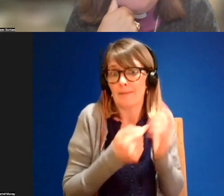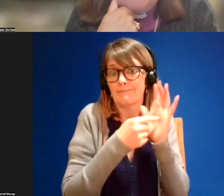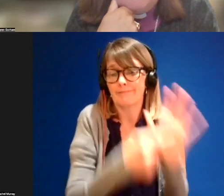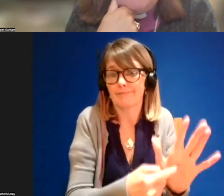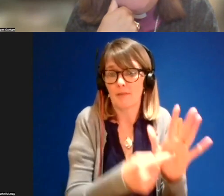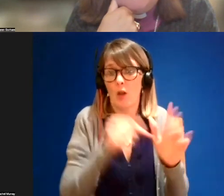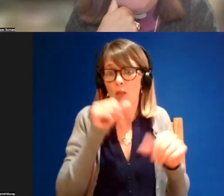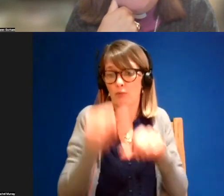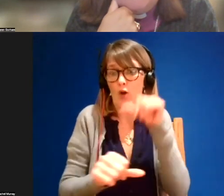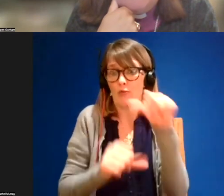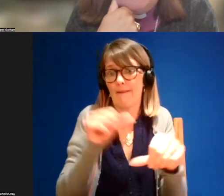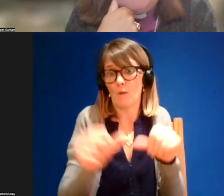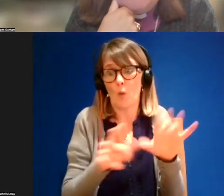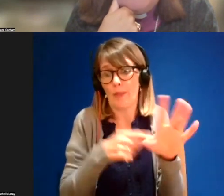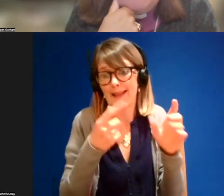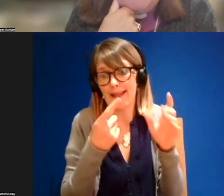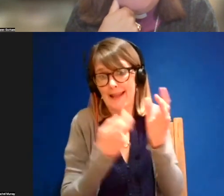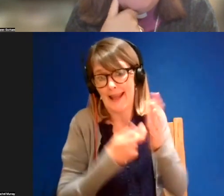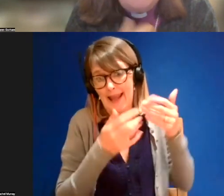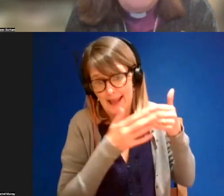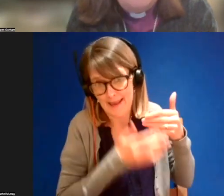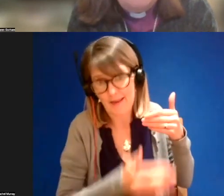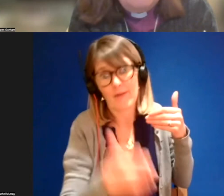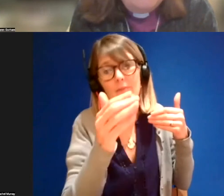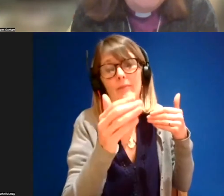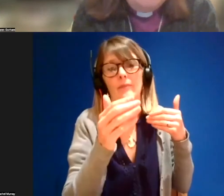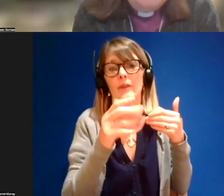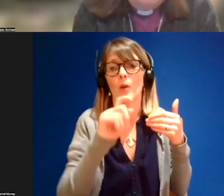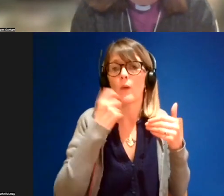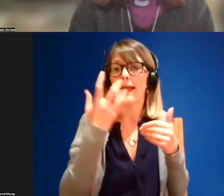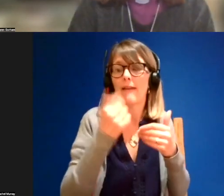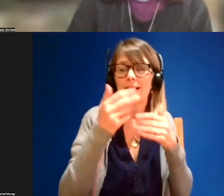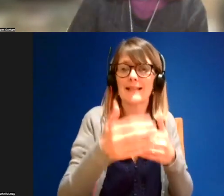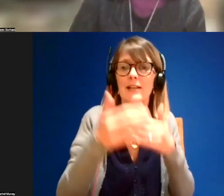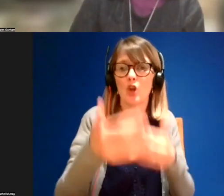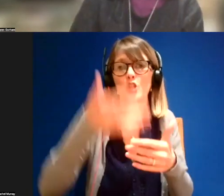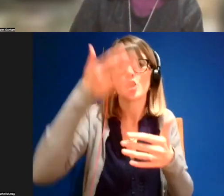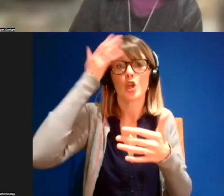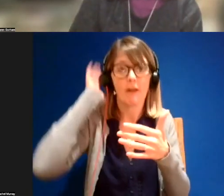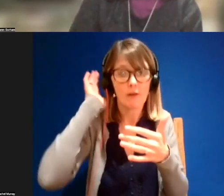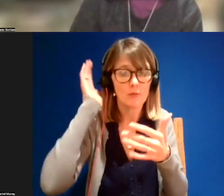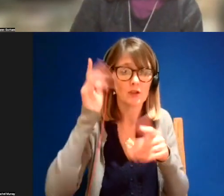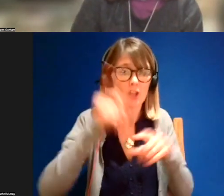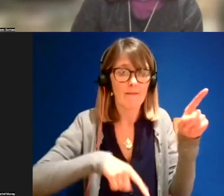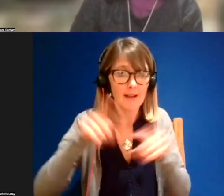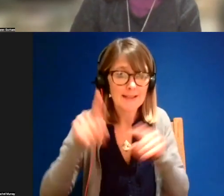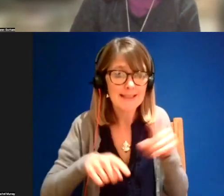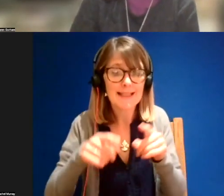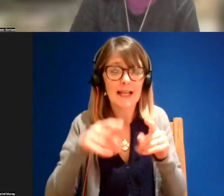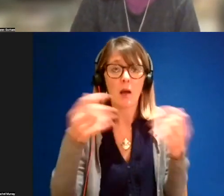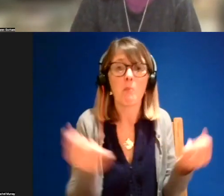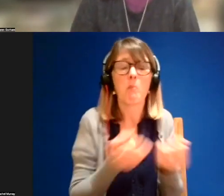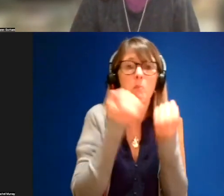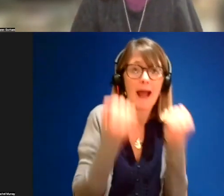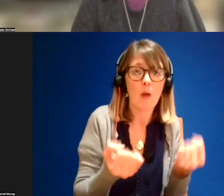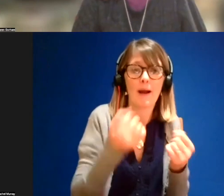yet, but we will be having sessions on neurodiversity and power in the church, on anarchism and